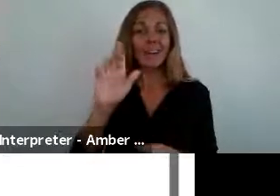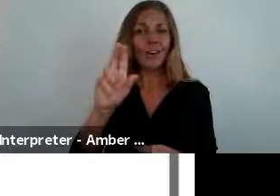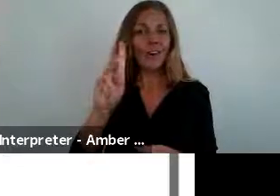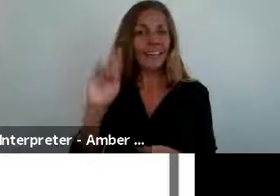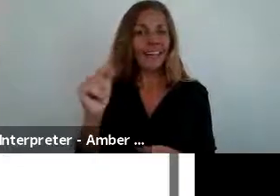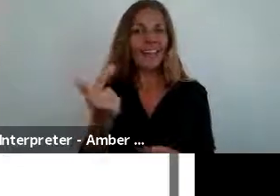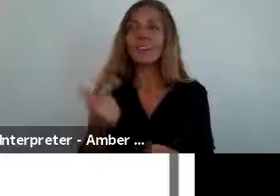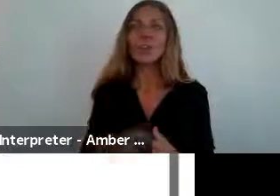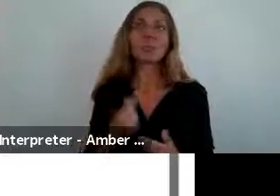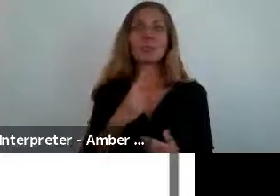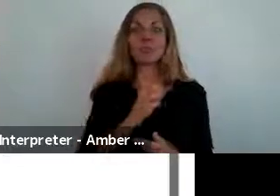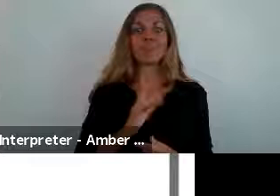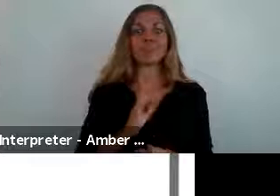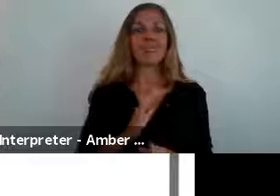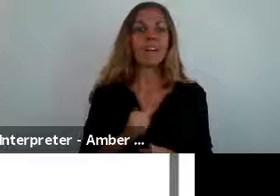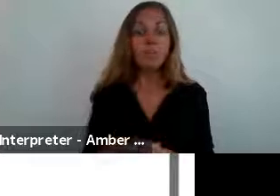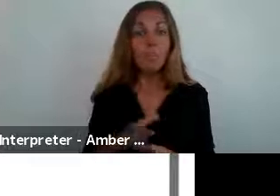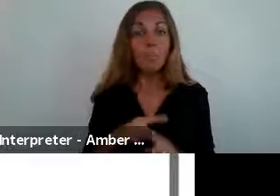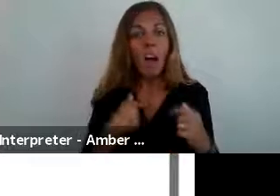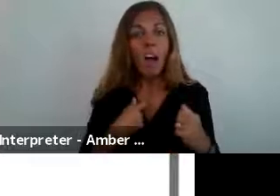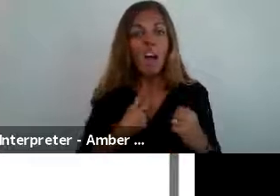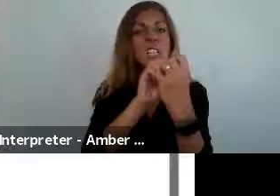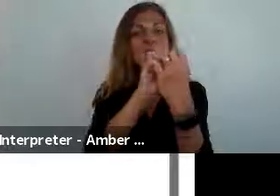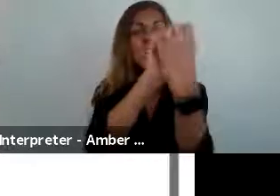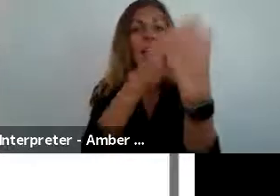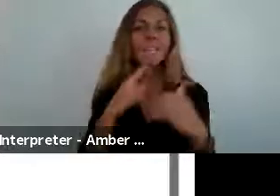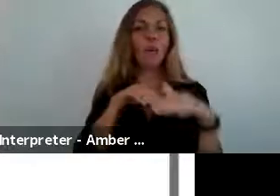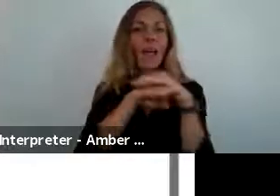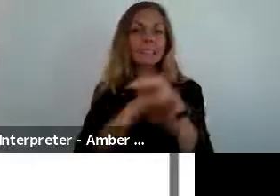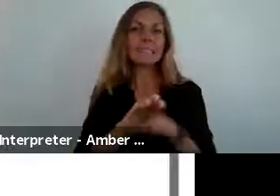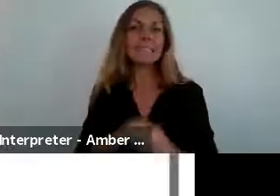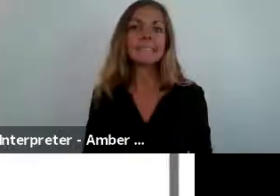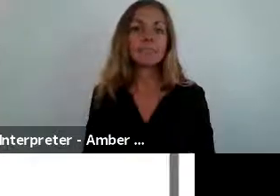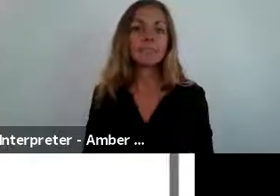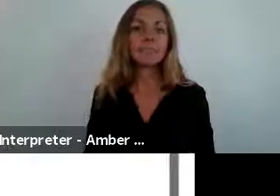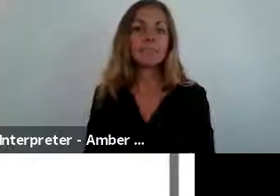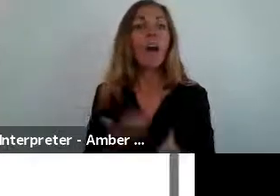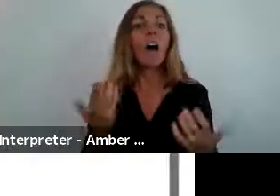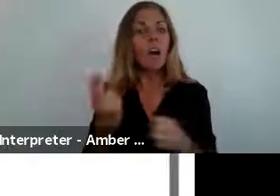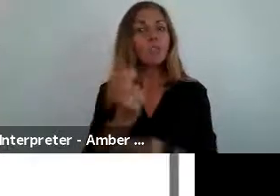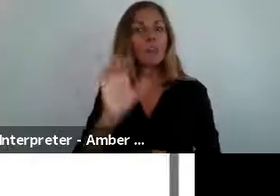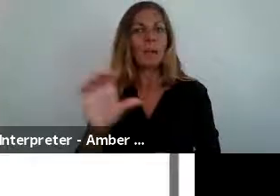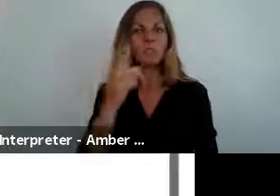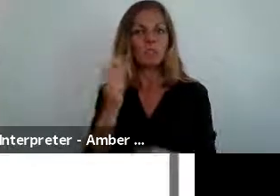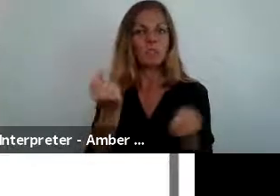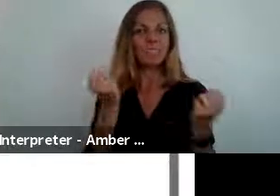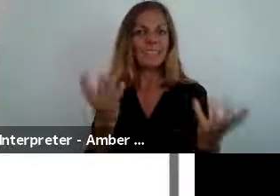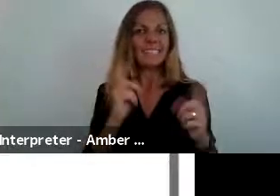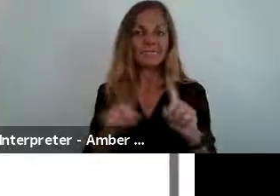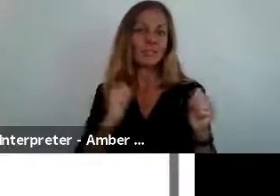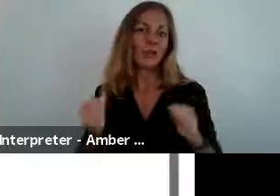wonderful. And, you know, I had to fight for access to get there. I've used captioning for a bunch of different shows.